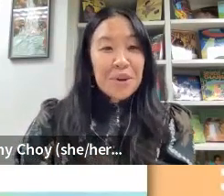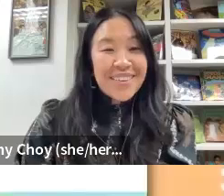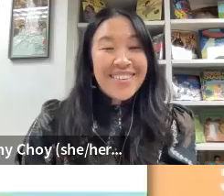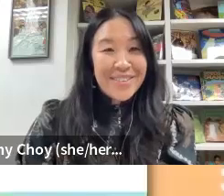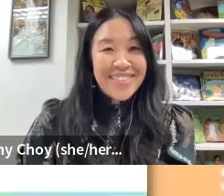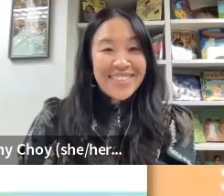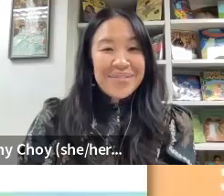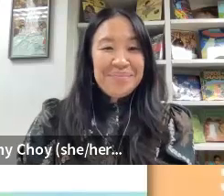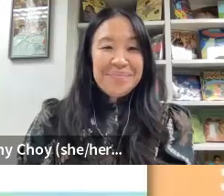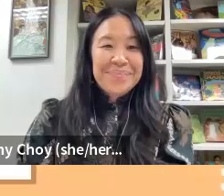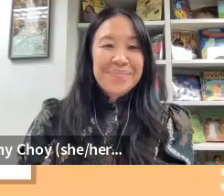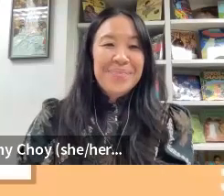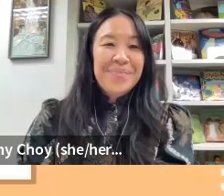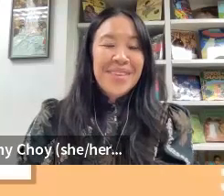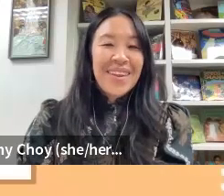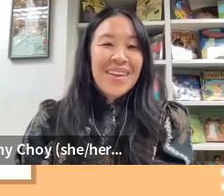latest bookish news.